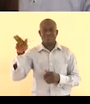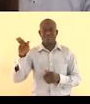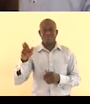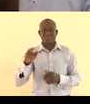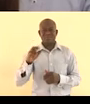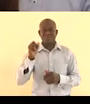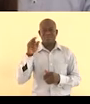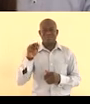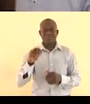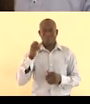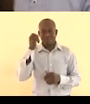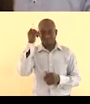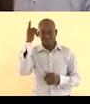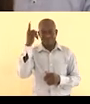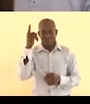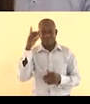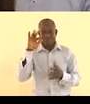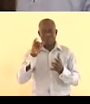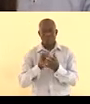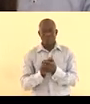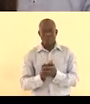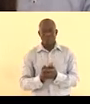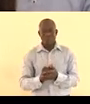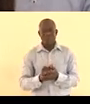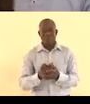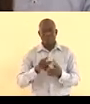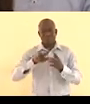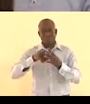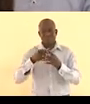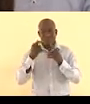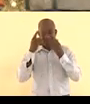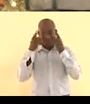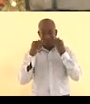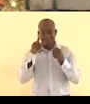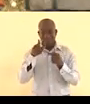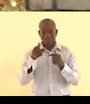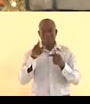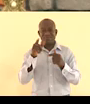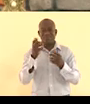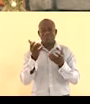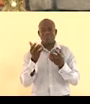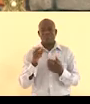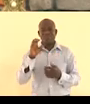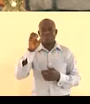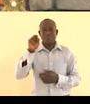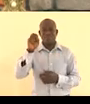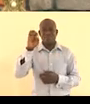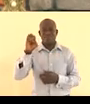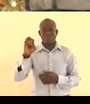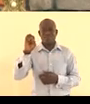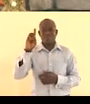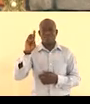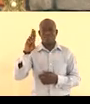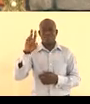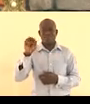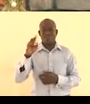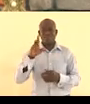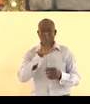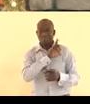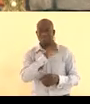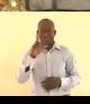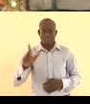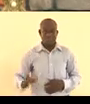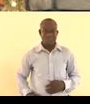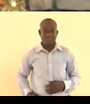Prophet Jeremiah so understood it that he busted out crying, "You have seduced me, Lord, and I have allowed myself to